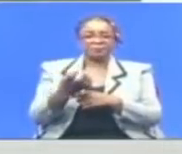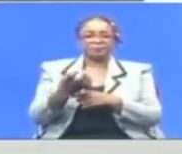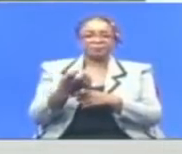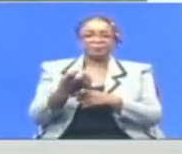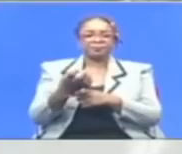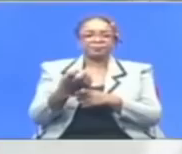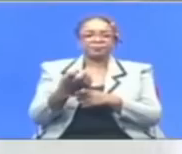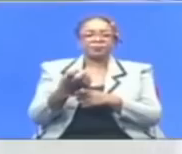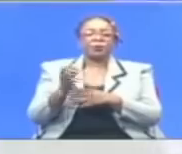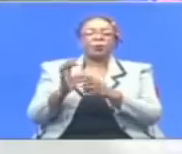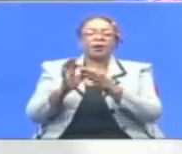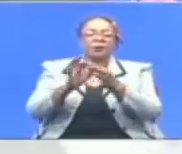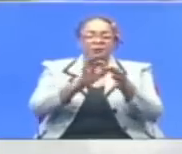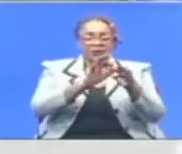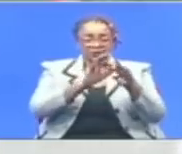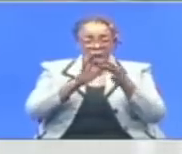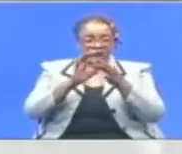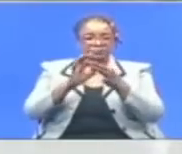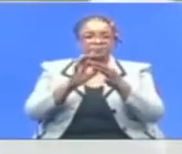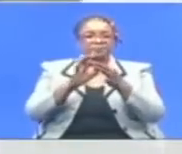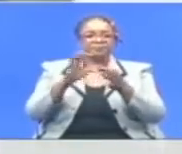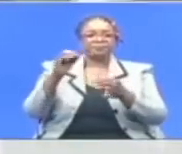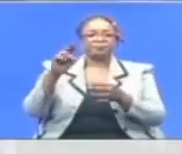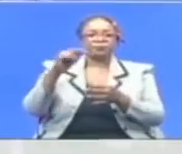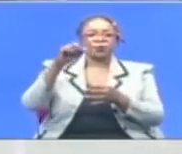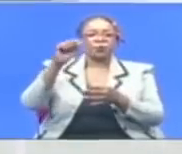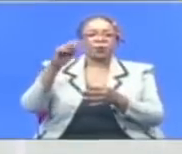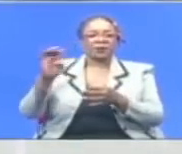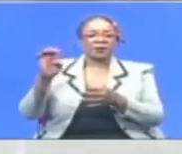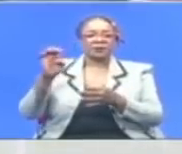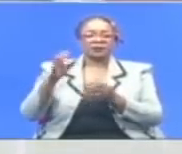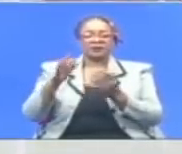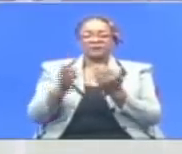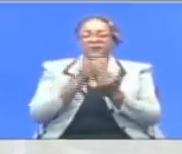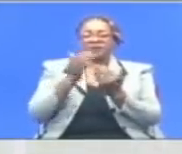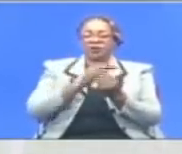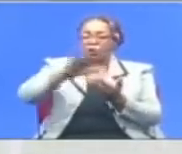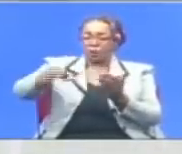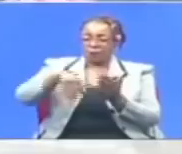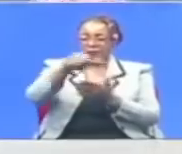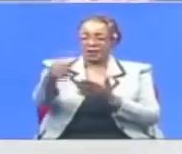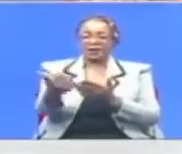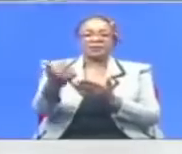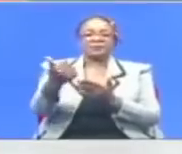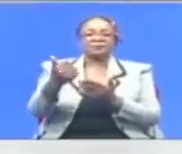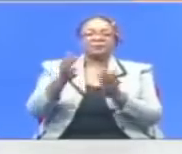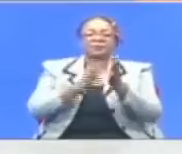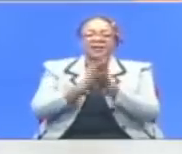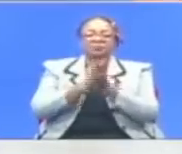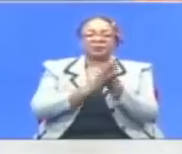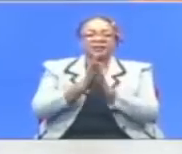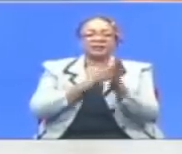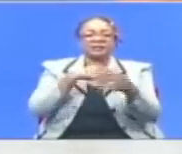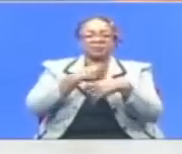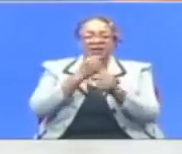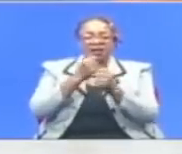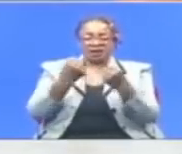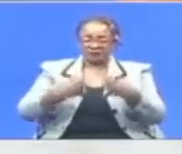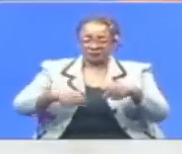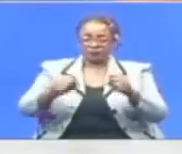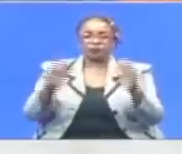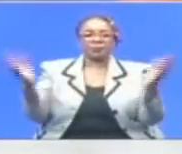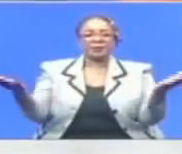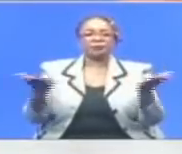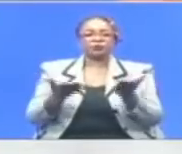going to unite. Ongwae seems to be favoring all other aspirants seeking the governor's seat and has made efforts to bring them